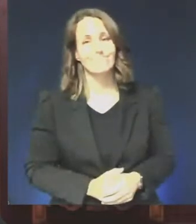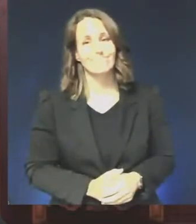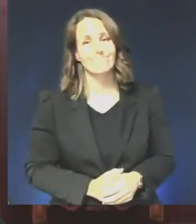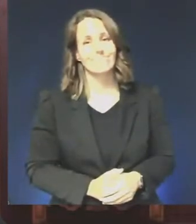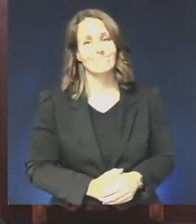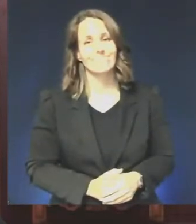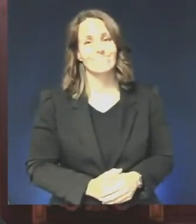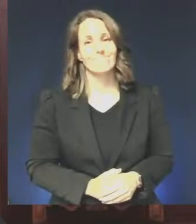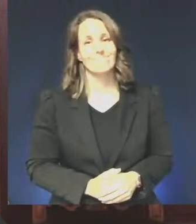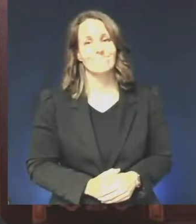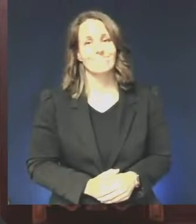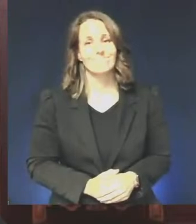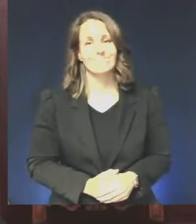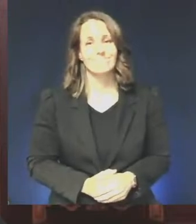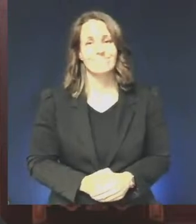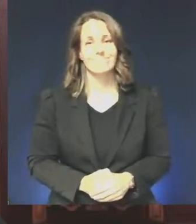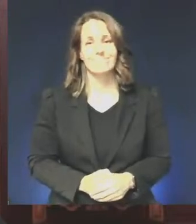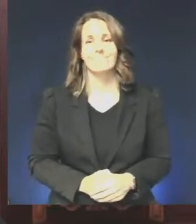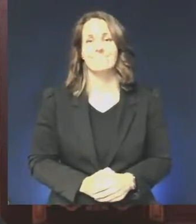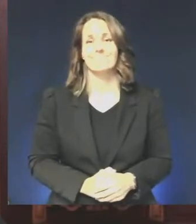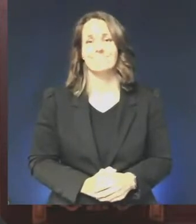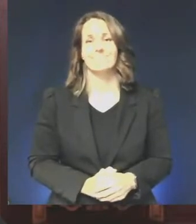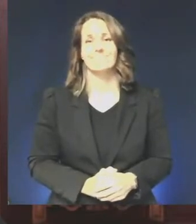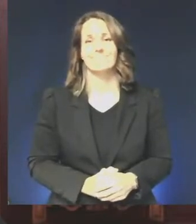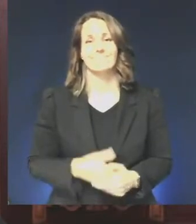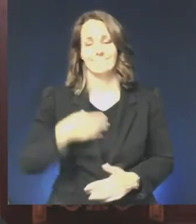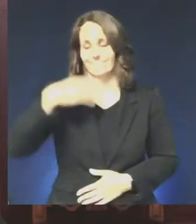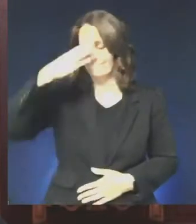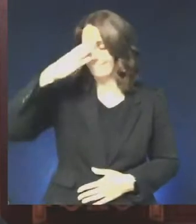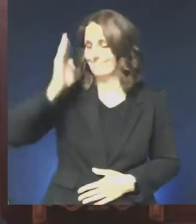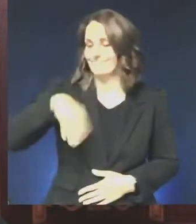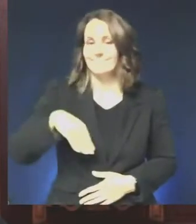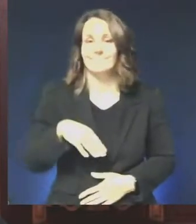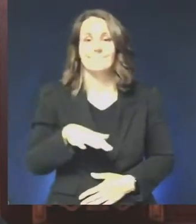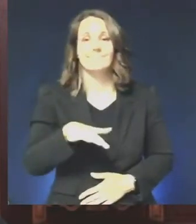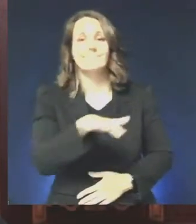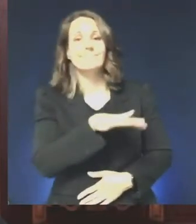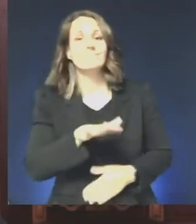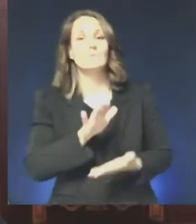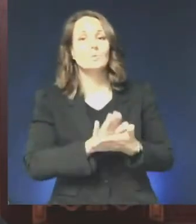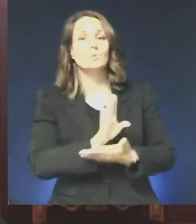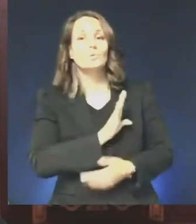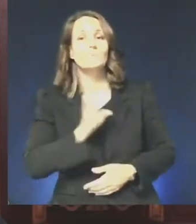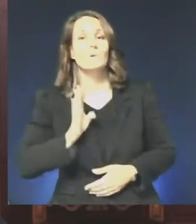is at the local level at this time, but